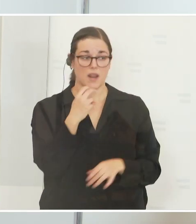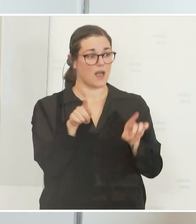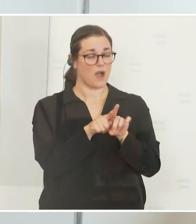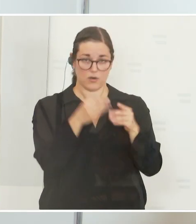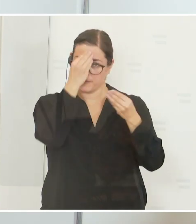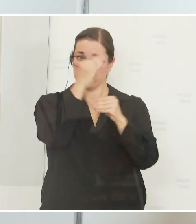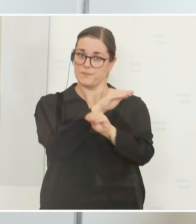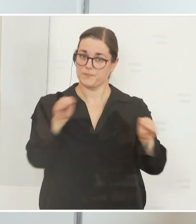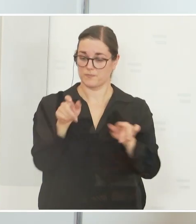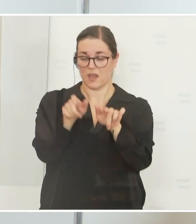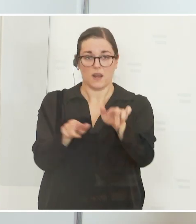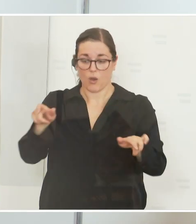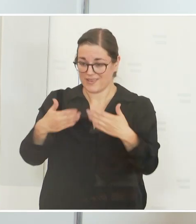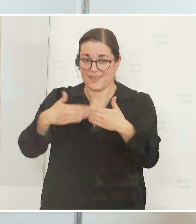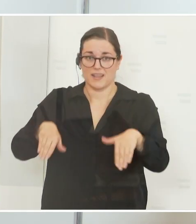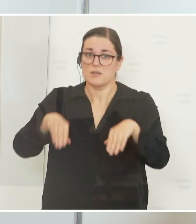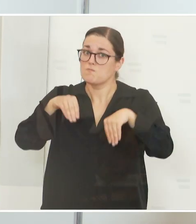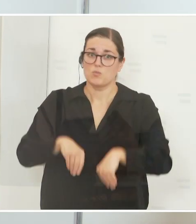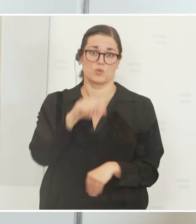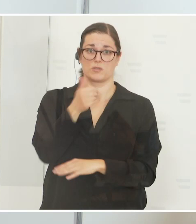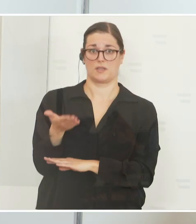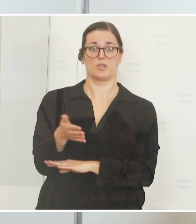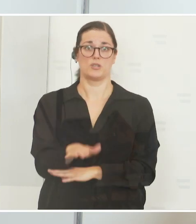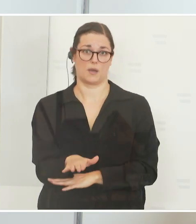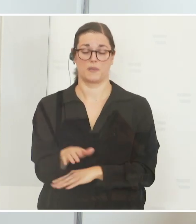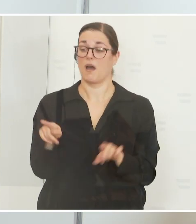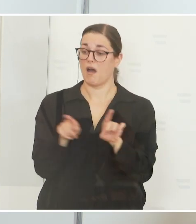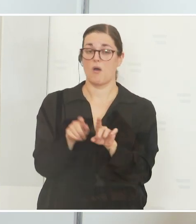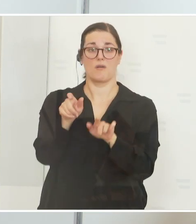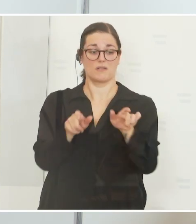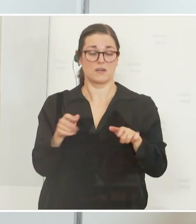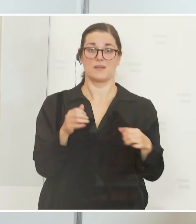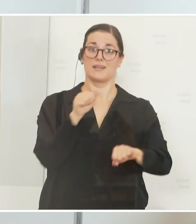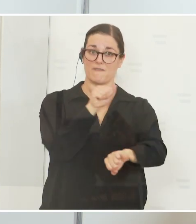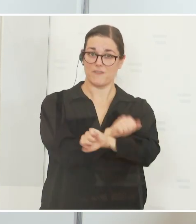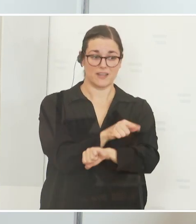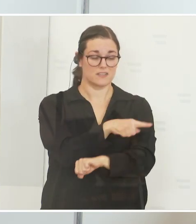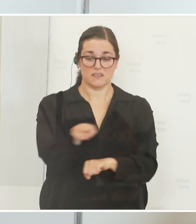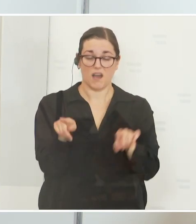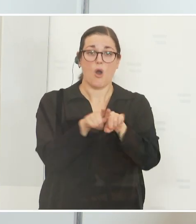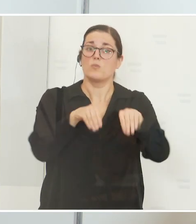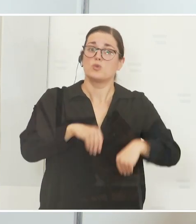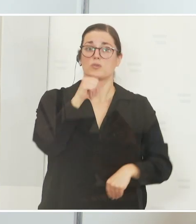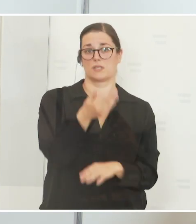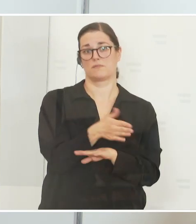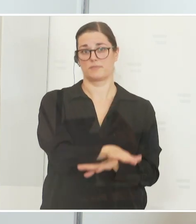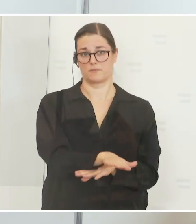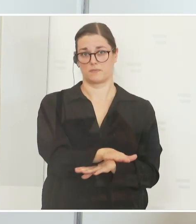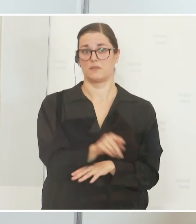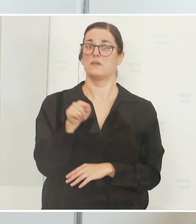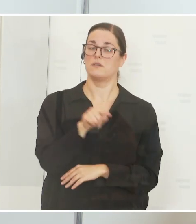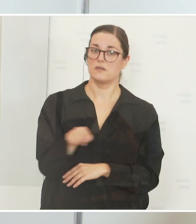borders don't have to die, the same as Belarusian people in jails don't have to die as well. People on the borders don't have to